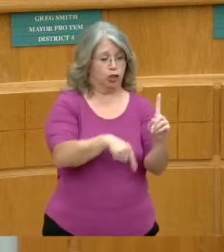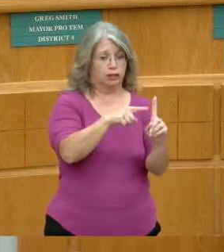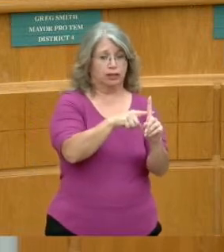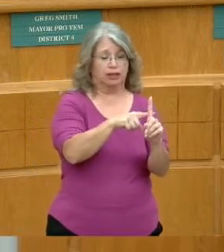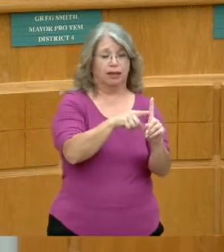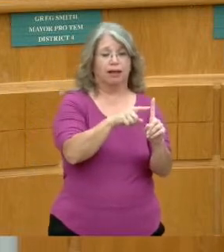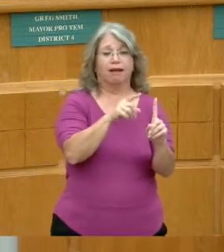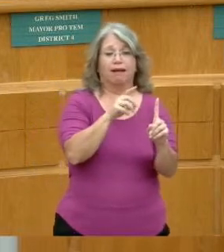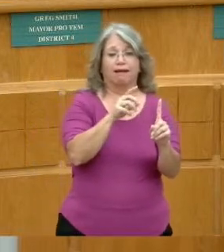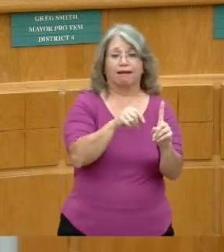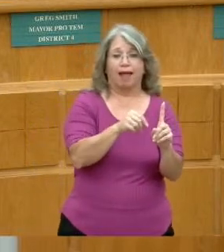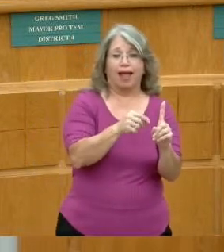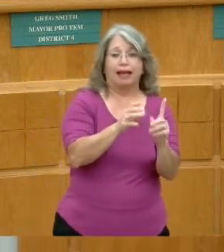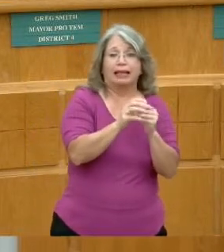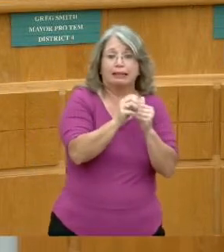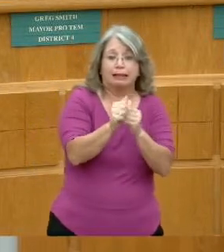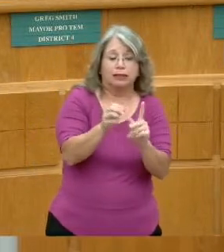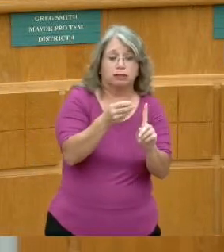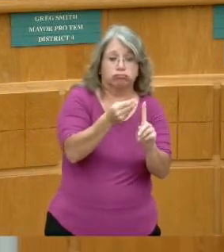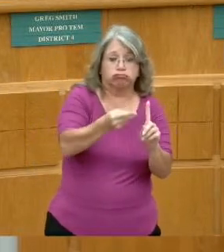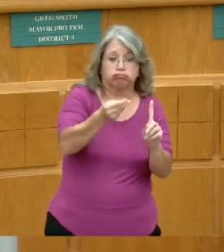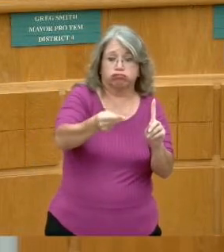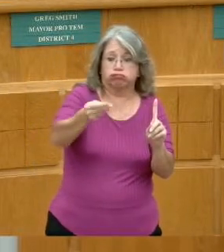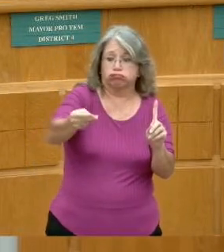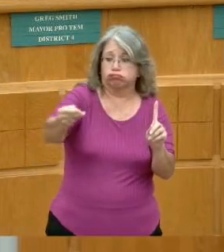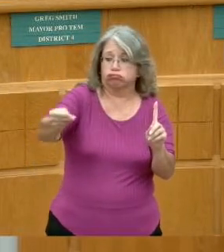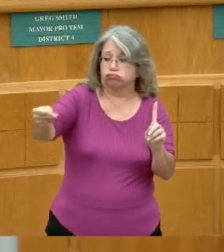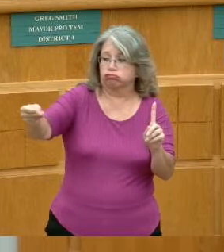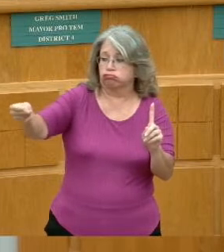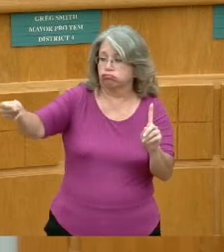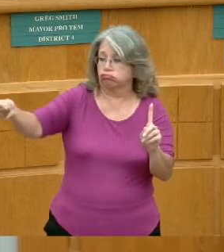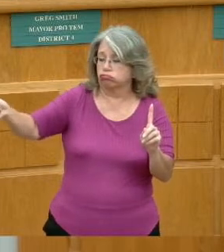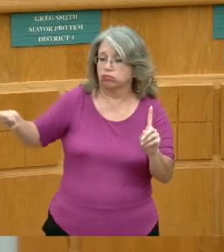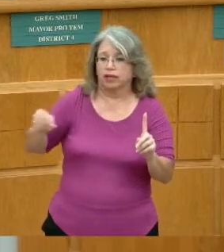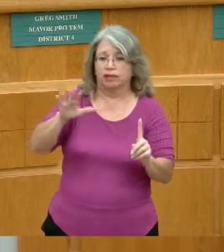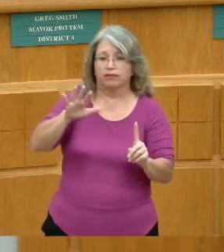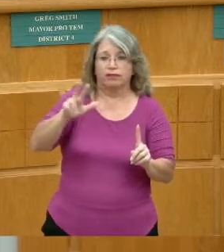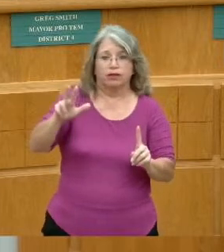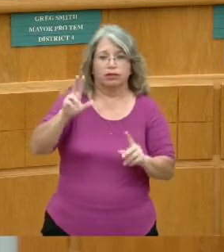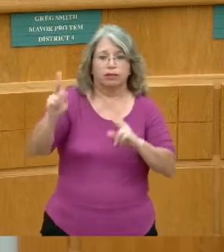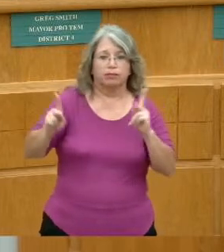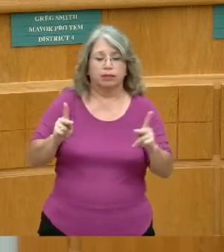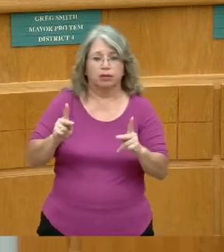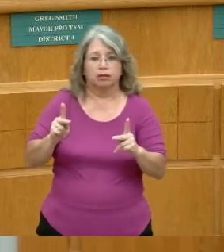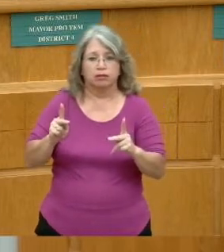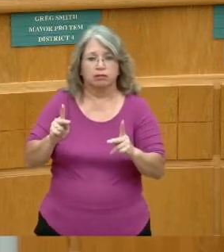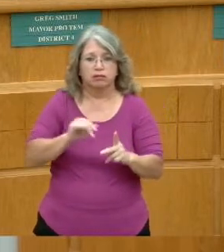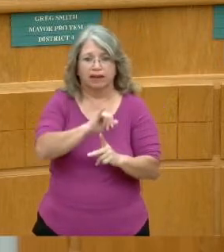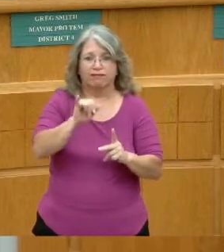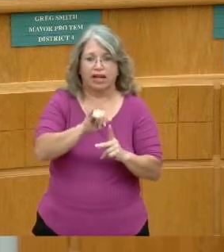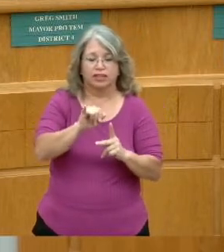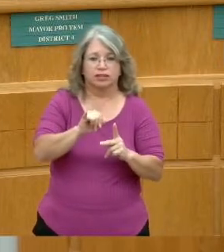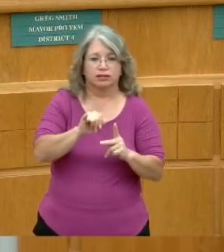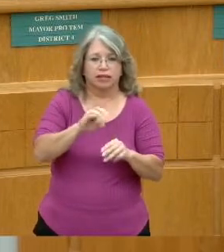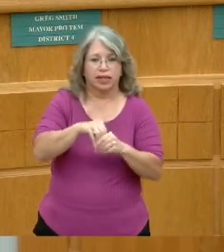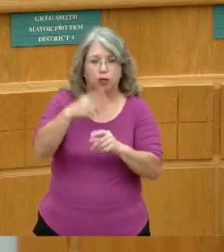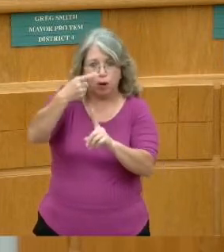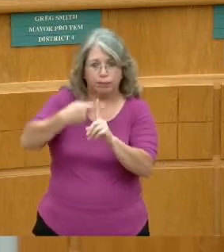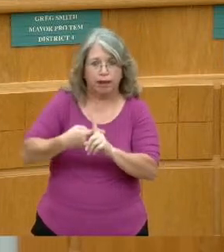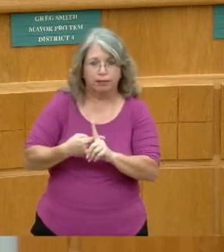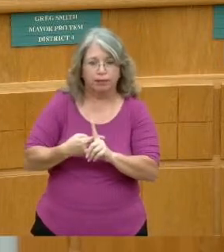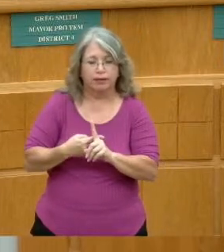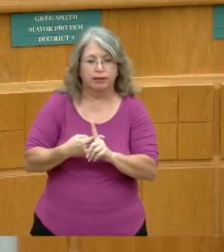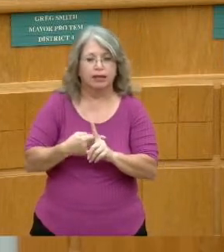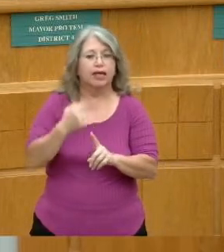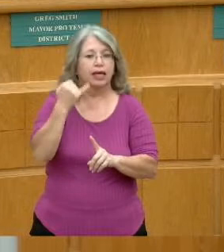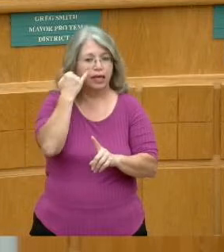month. So it doesn't take very long for just one person. If there's a scenario where there's not a lot of social distancing, if the virus